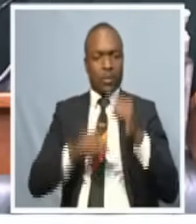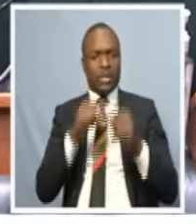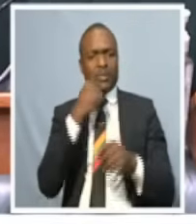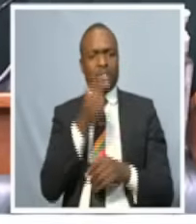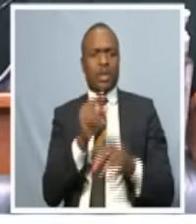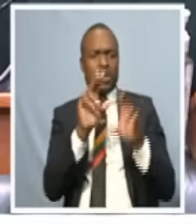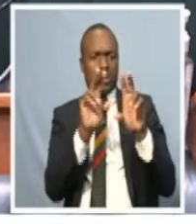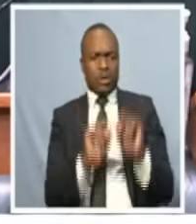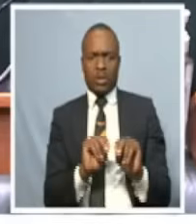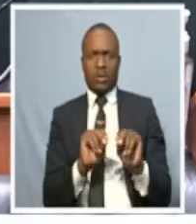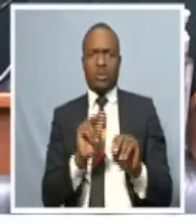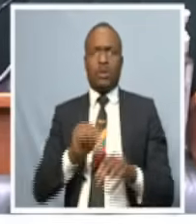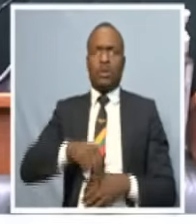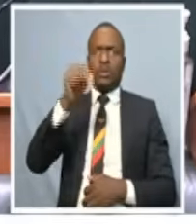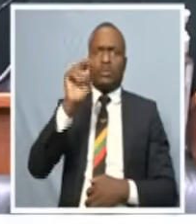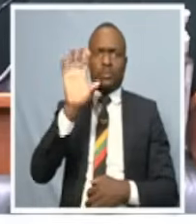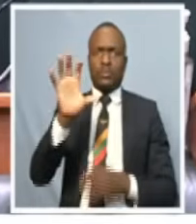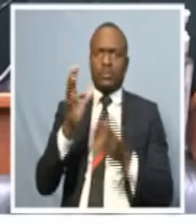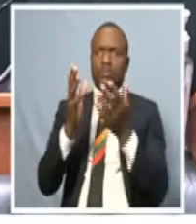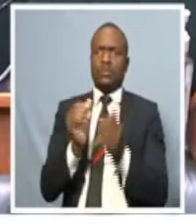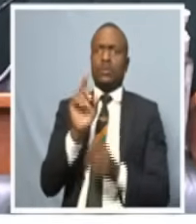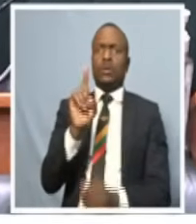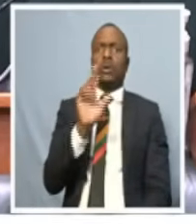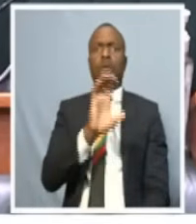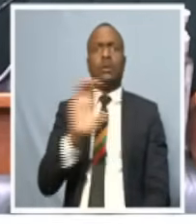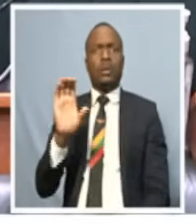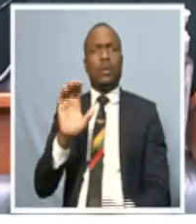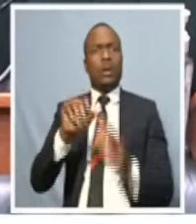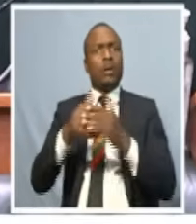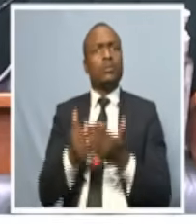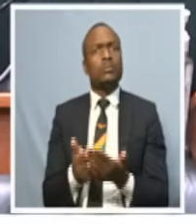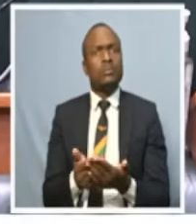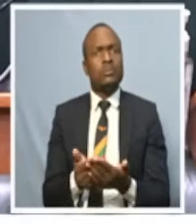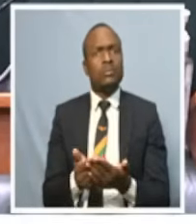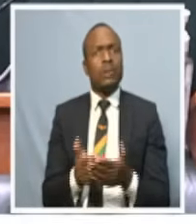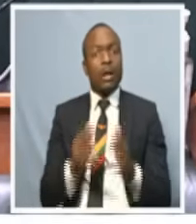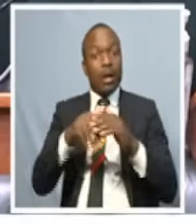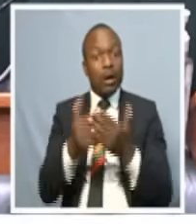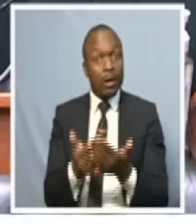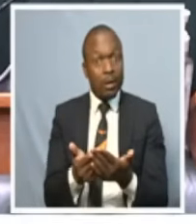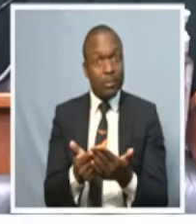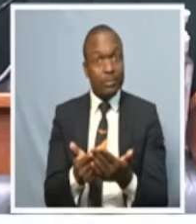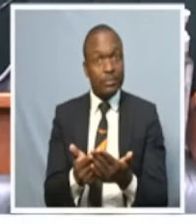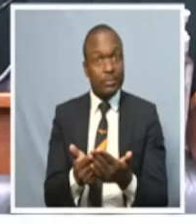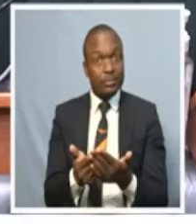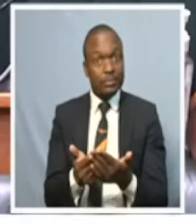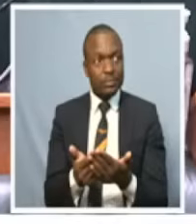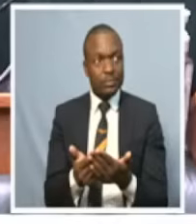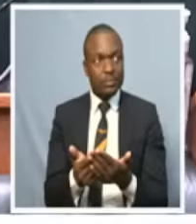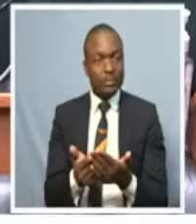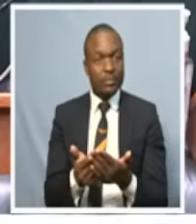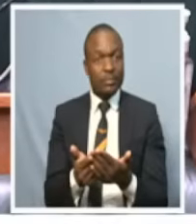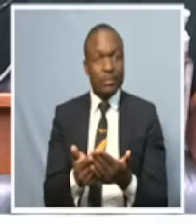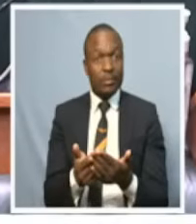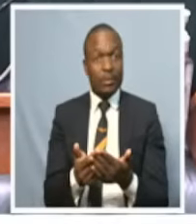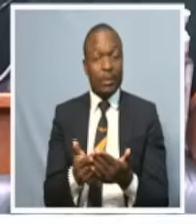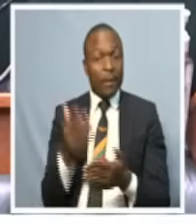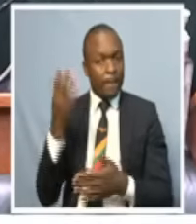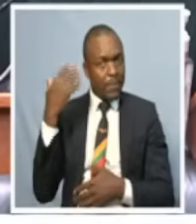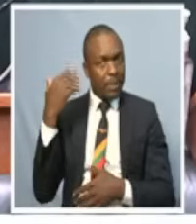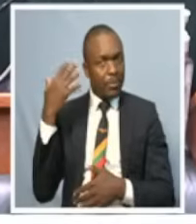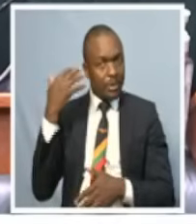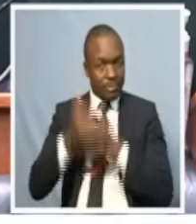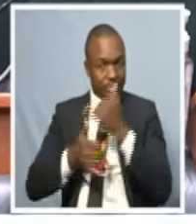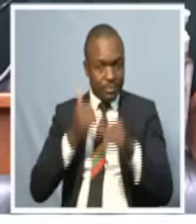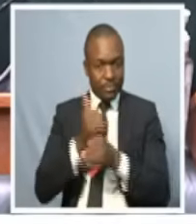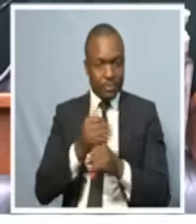no, for Northern Province, we want 100. How come, Madam Speaker, in all these past